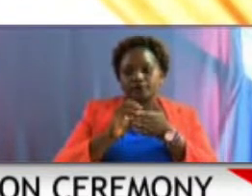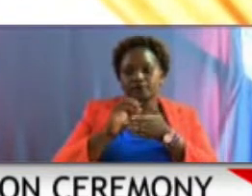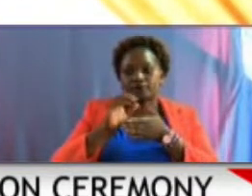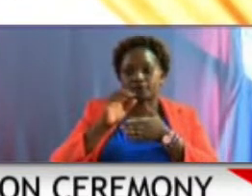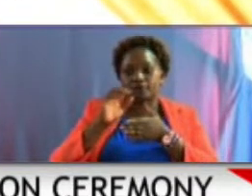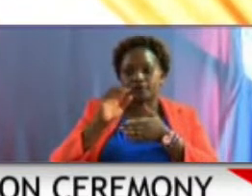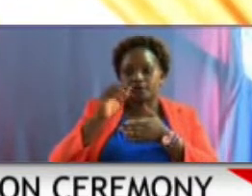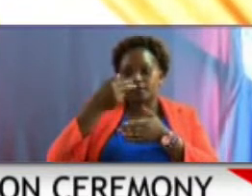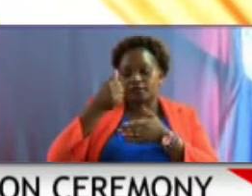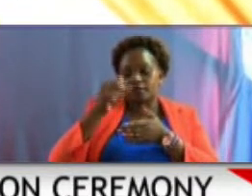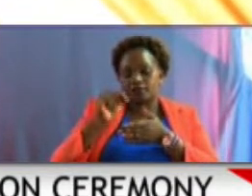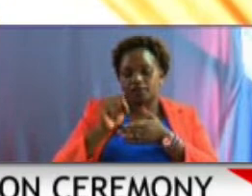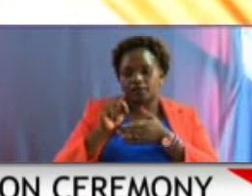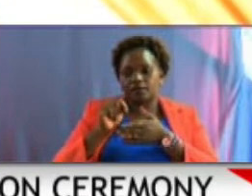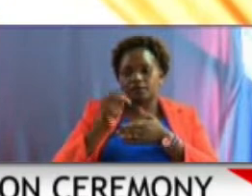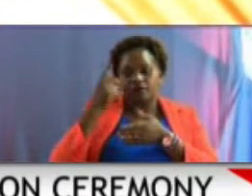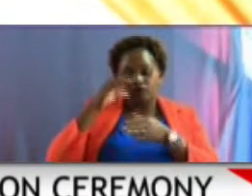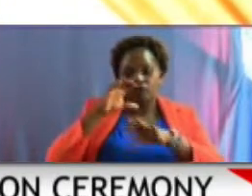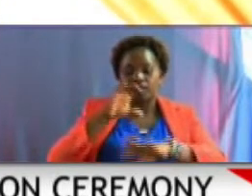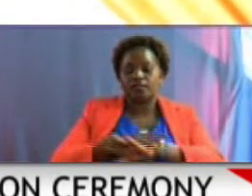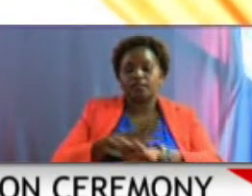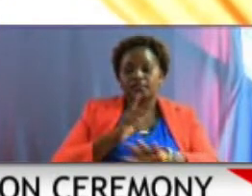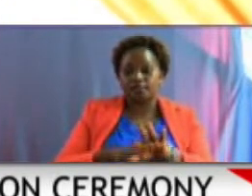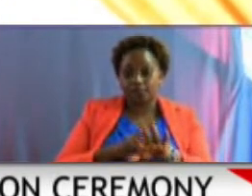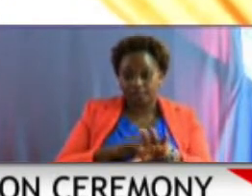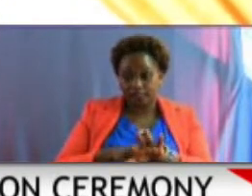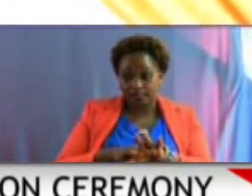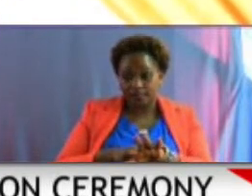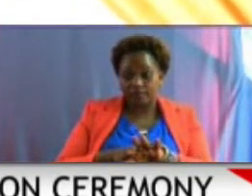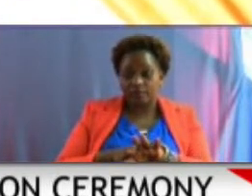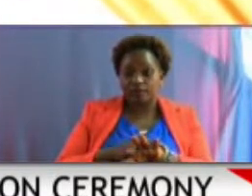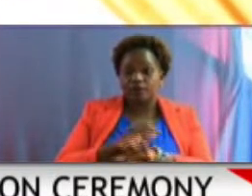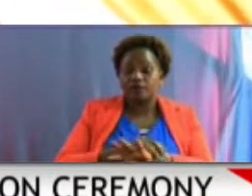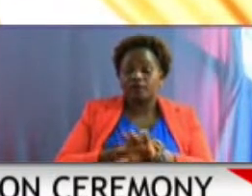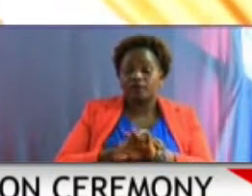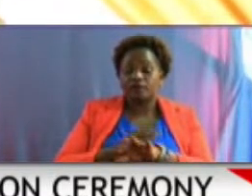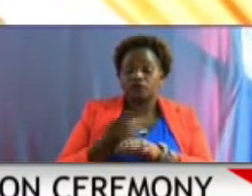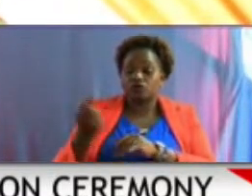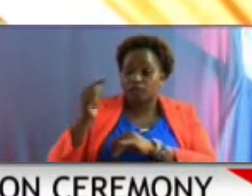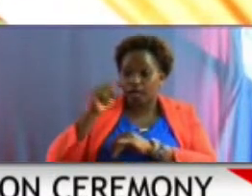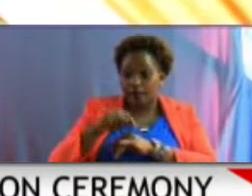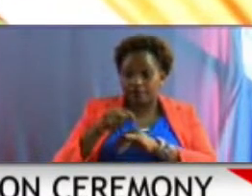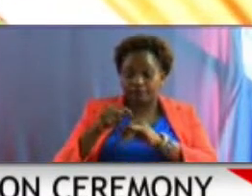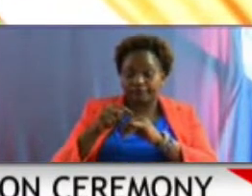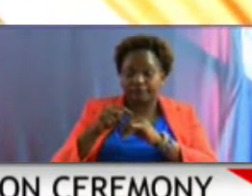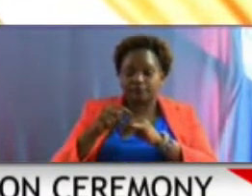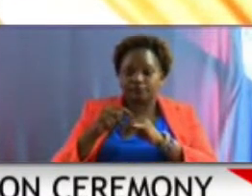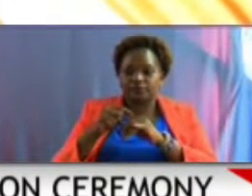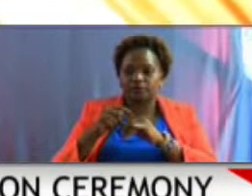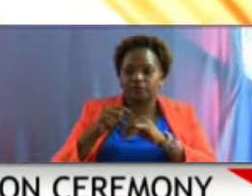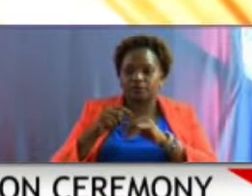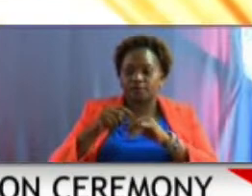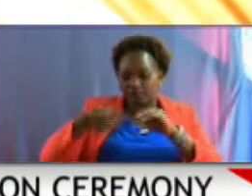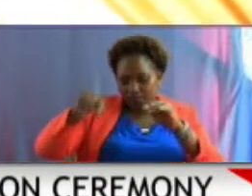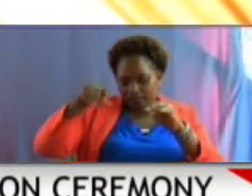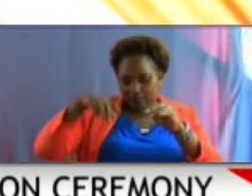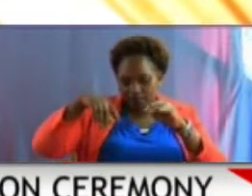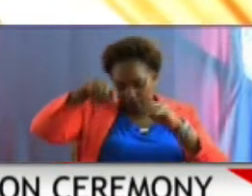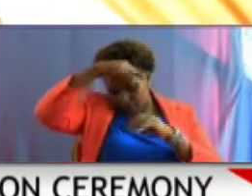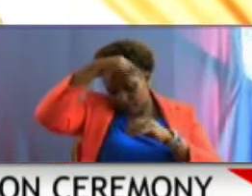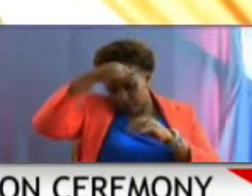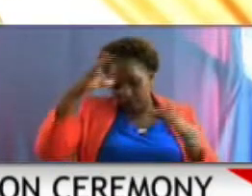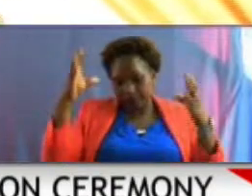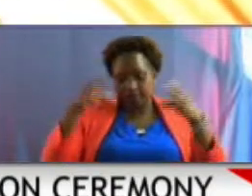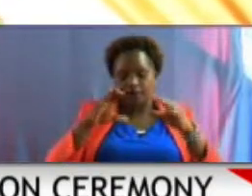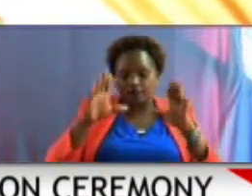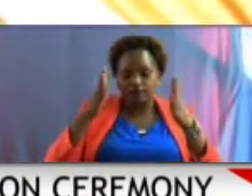Nur Hassan, for finding time to grace our graduation ceremony. We feel